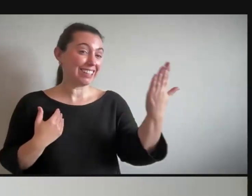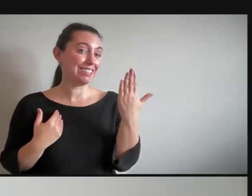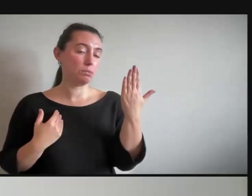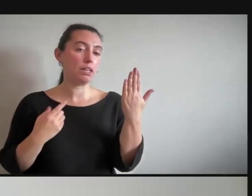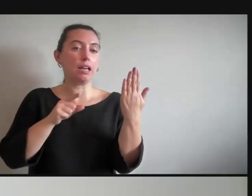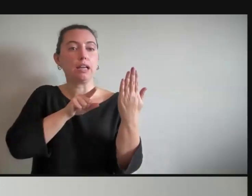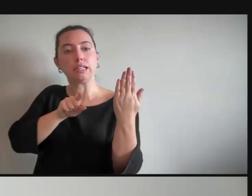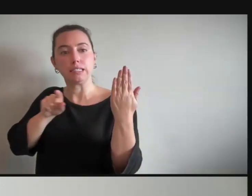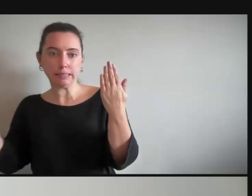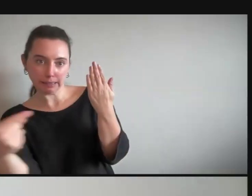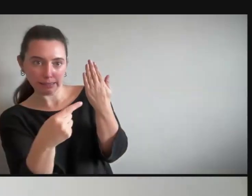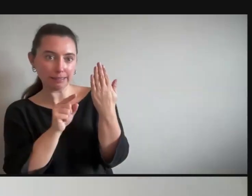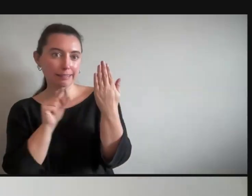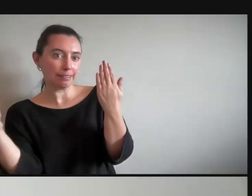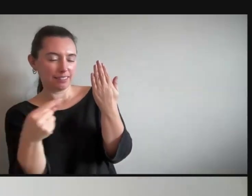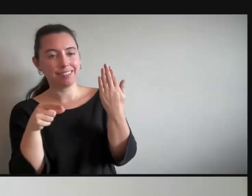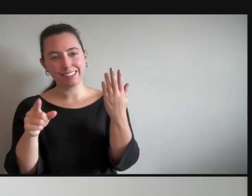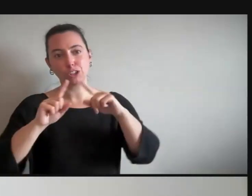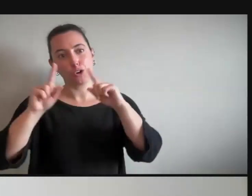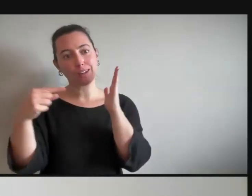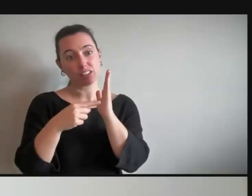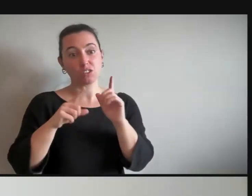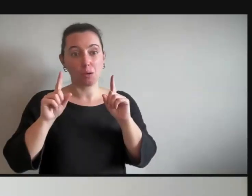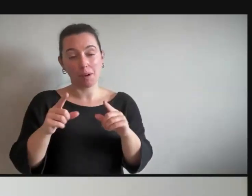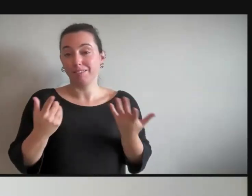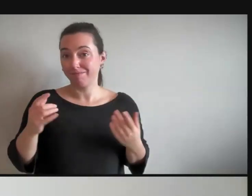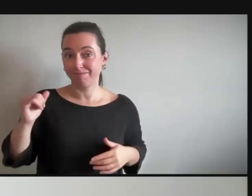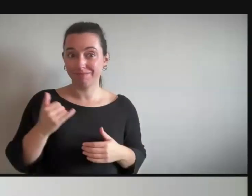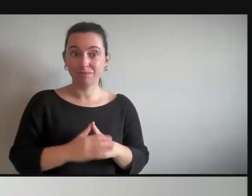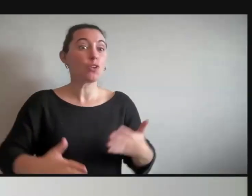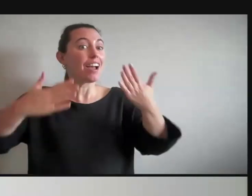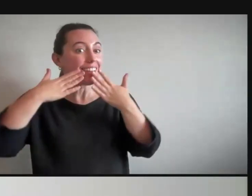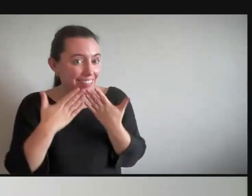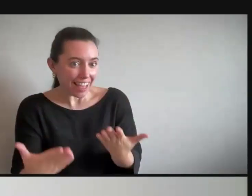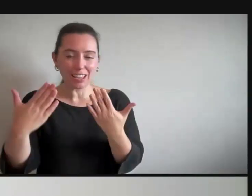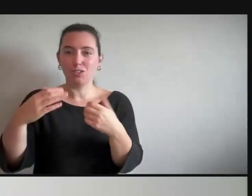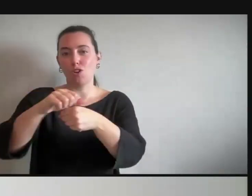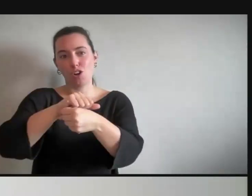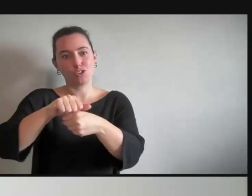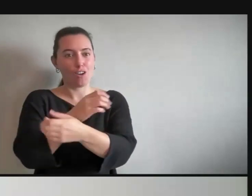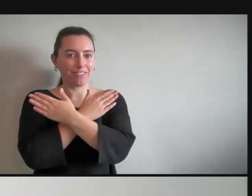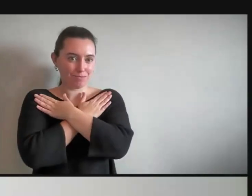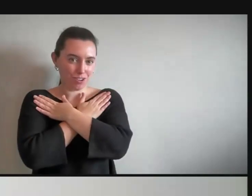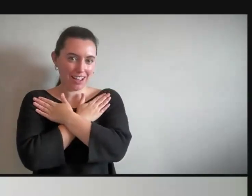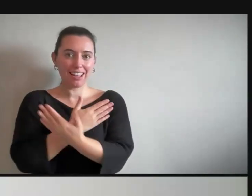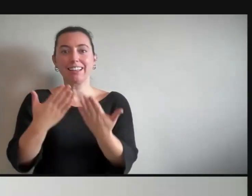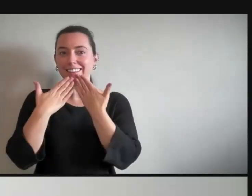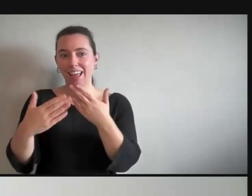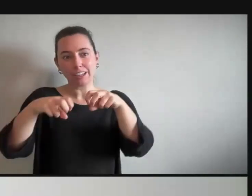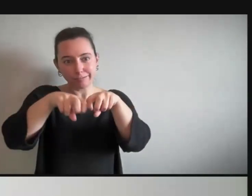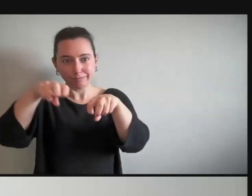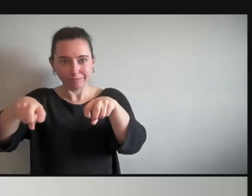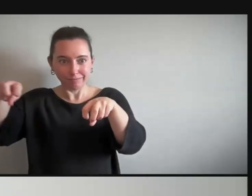the non-technical response to that. So thank you, everyone. It's time for coffee break again. Thank you to the distinguished panelists. Very